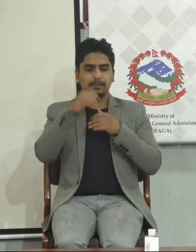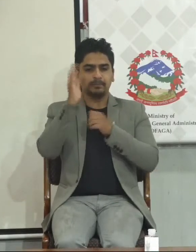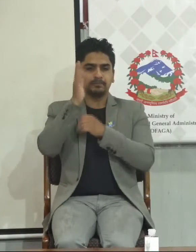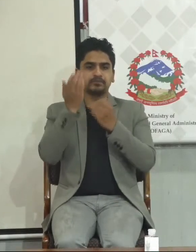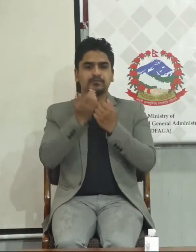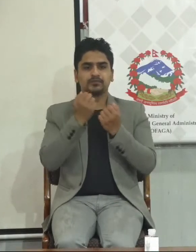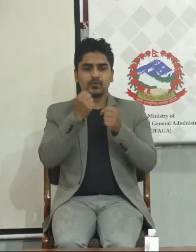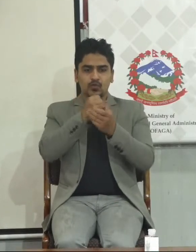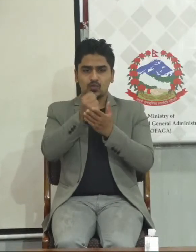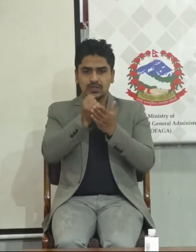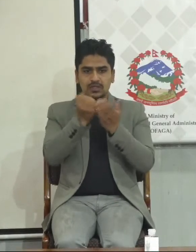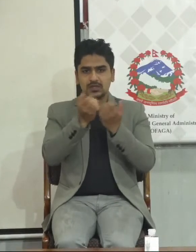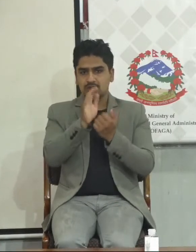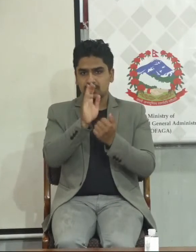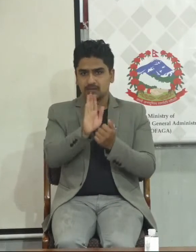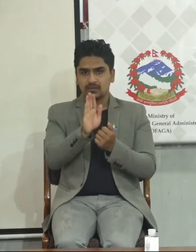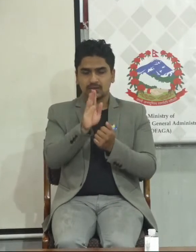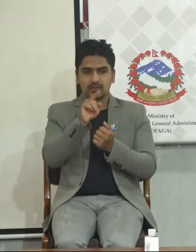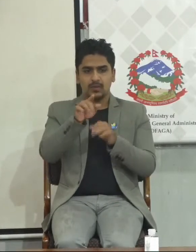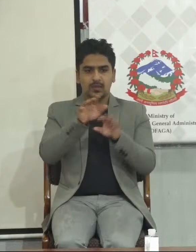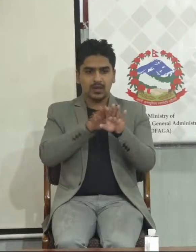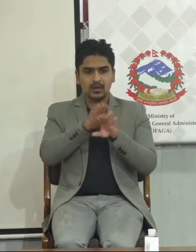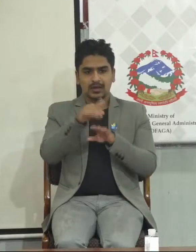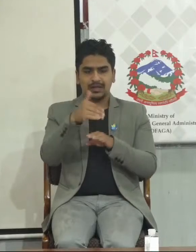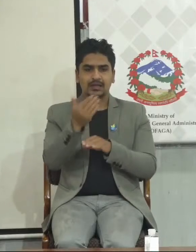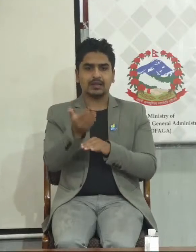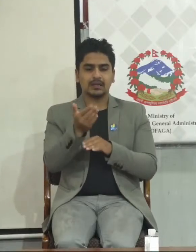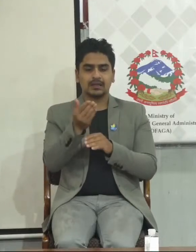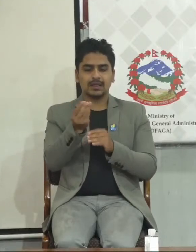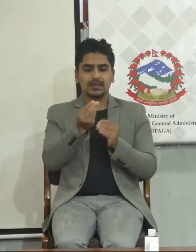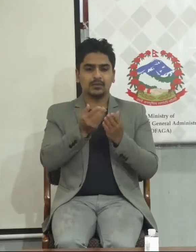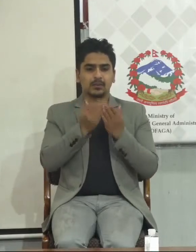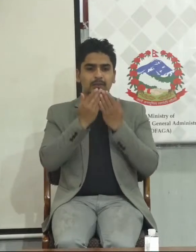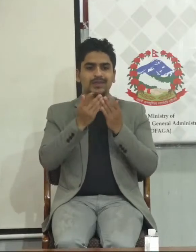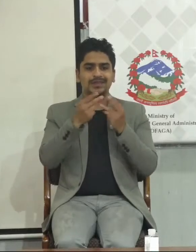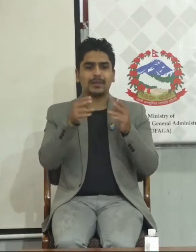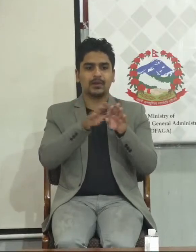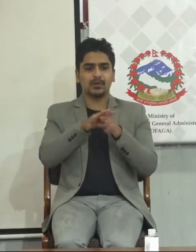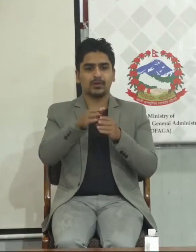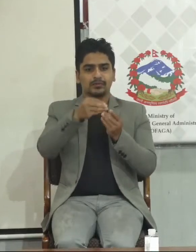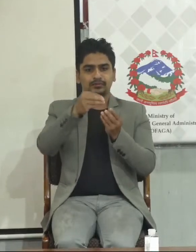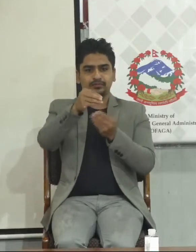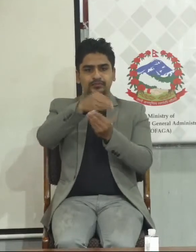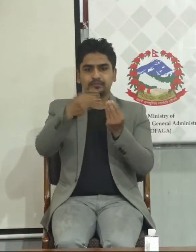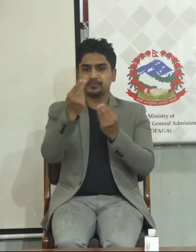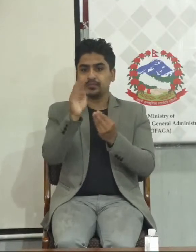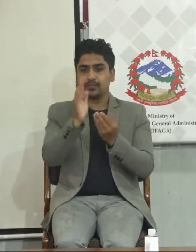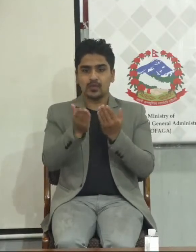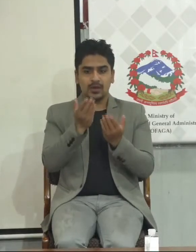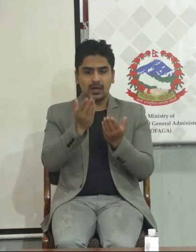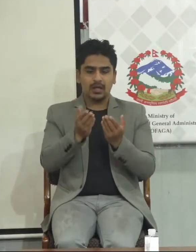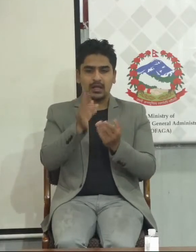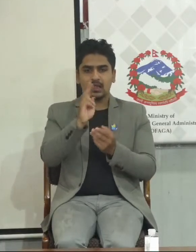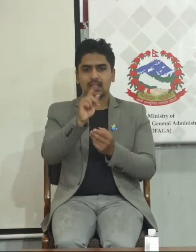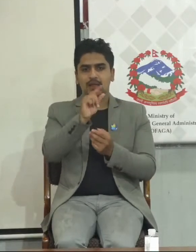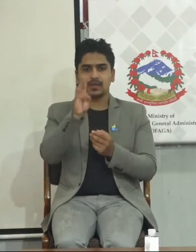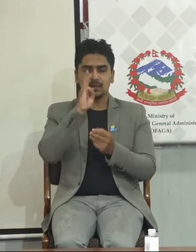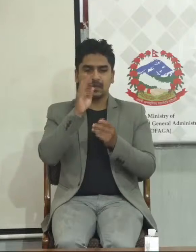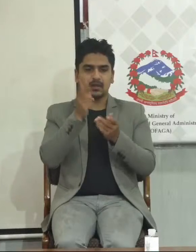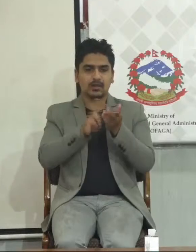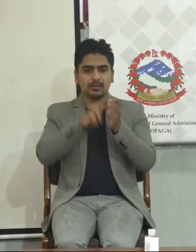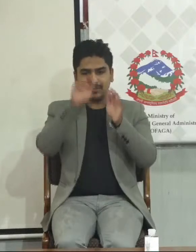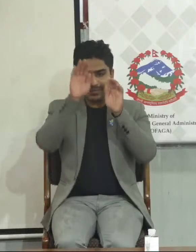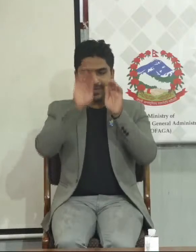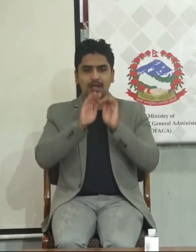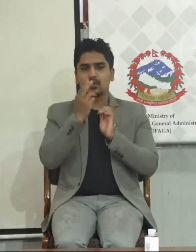you have already received the reading materials. And if you have more concerns on that, you can also listen